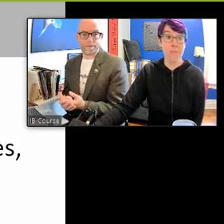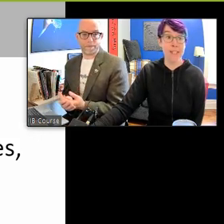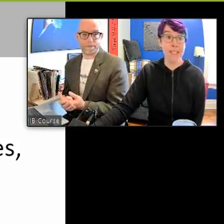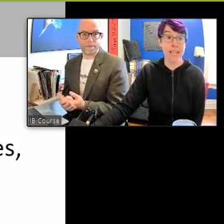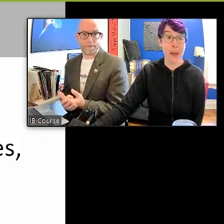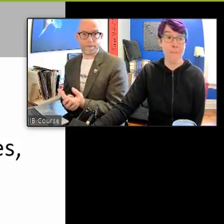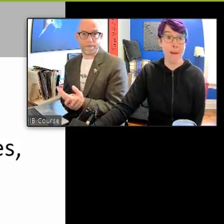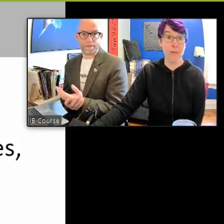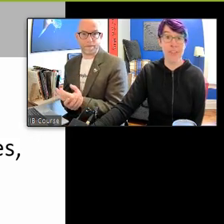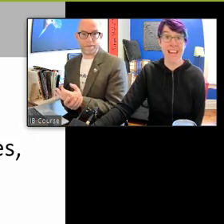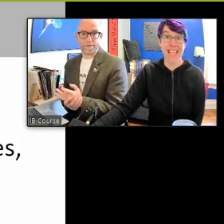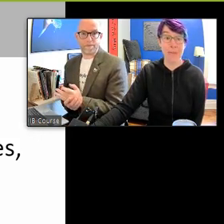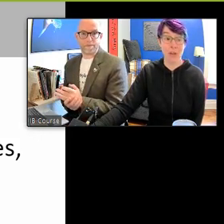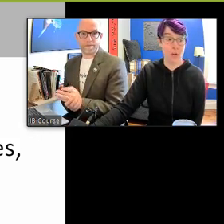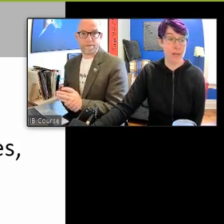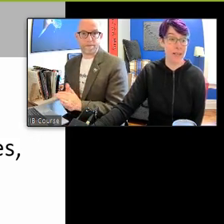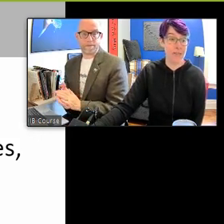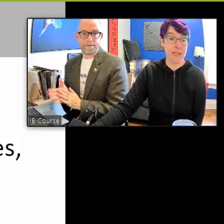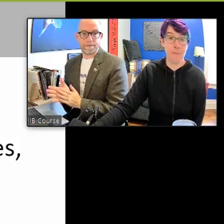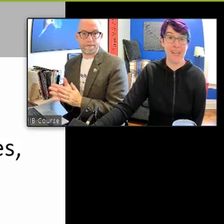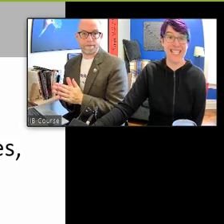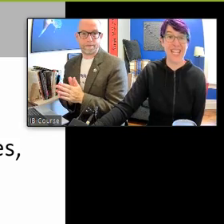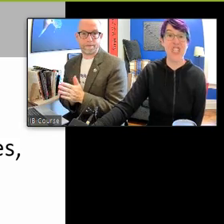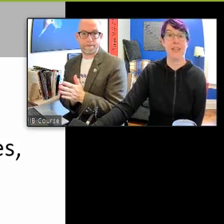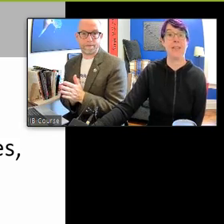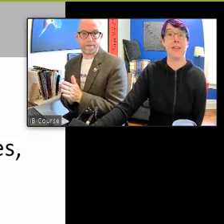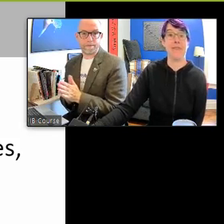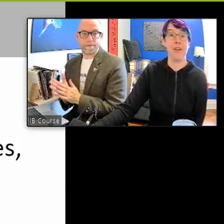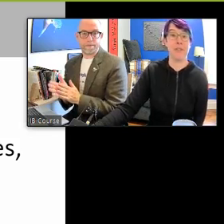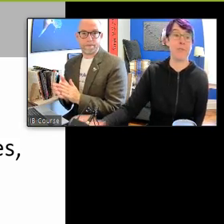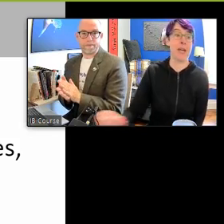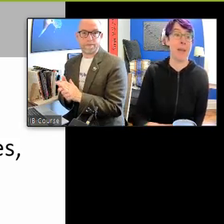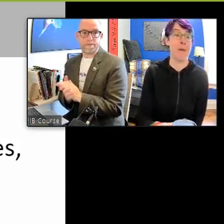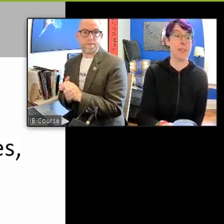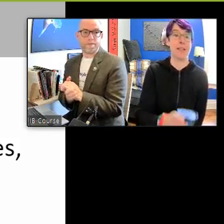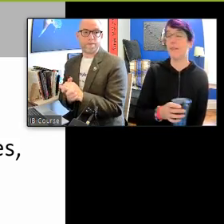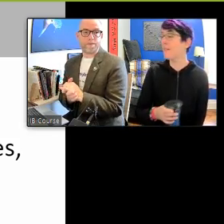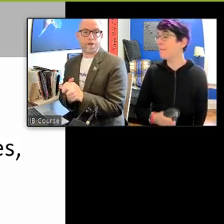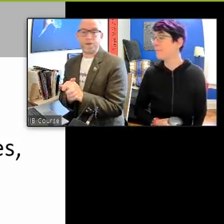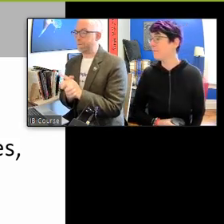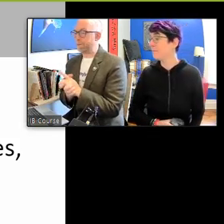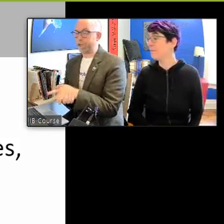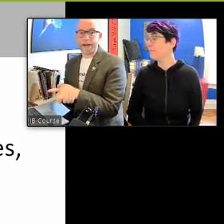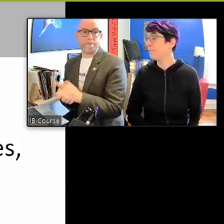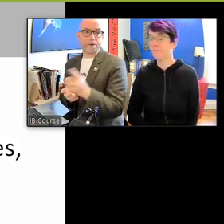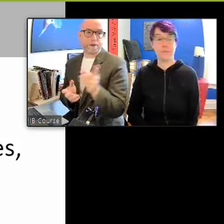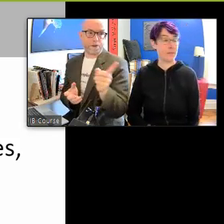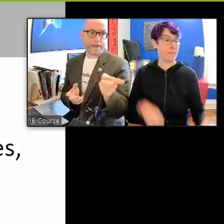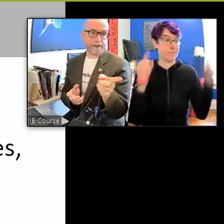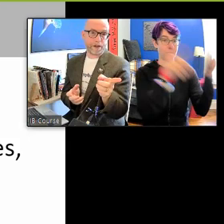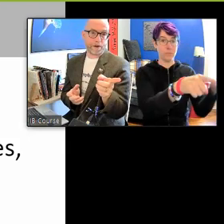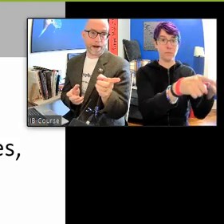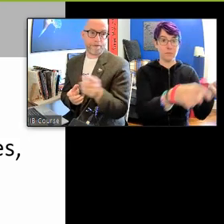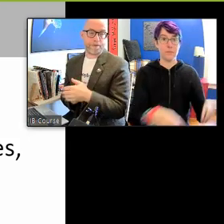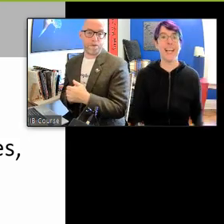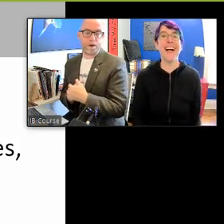we predict about that hemoglobin? Give us some predictions that follow from that hypothesis. You can use them in the chat. You can